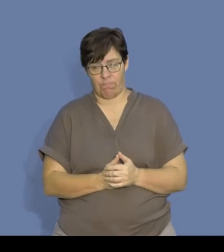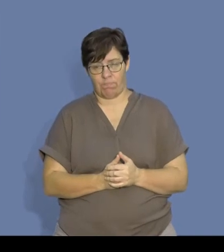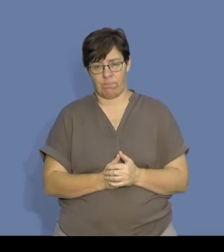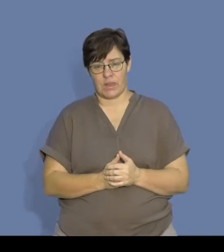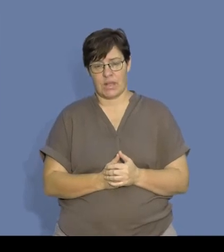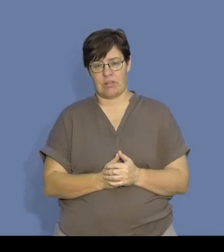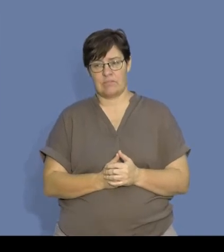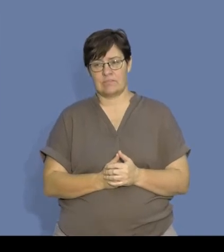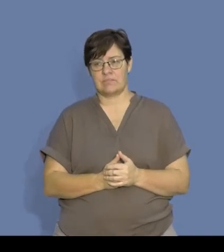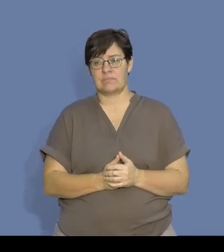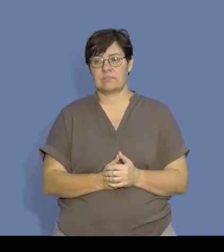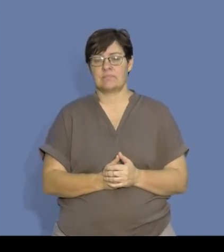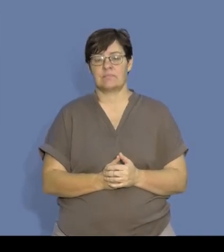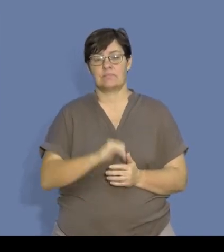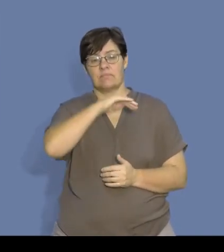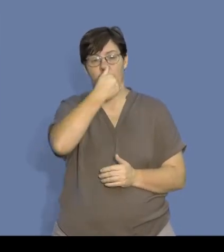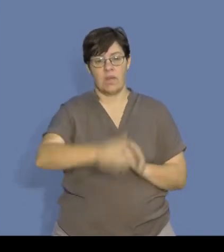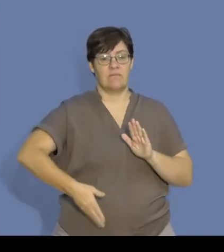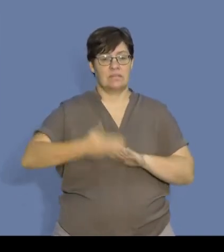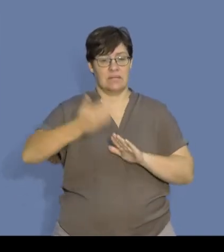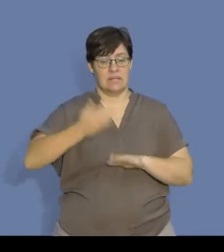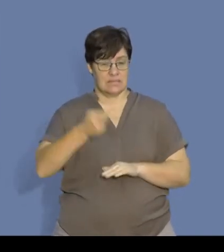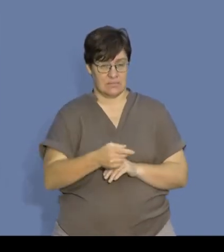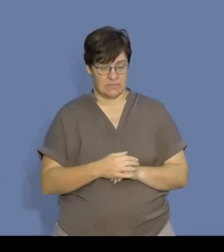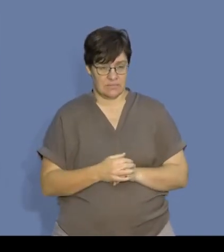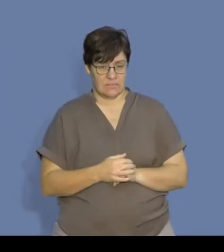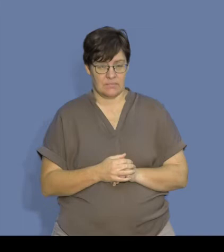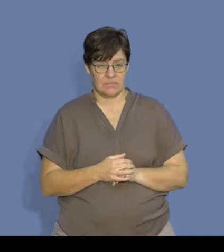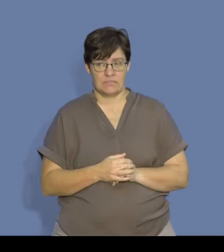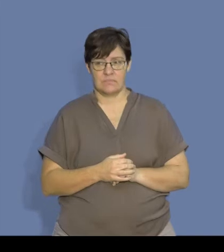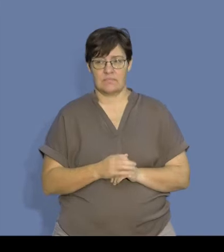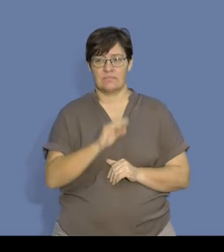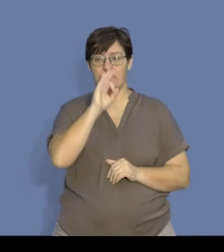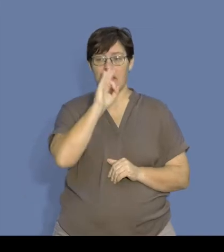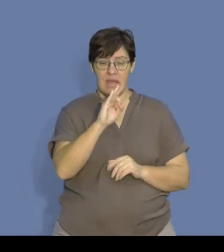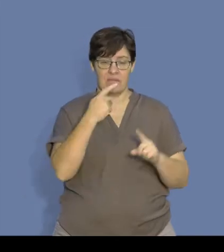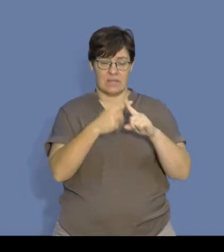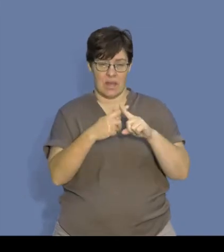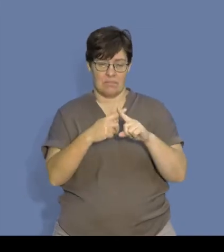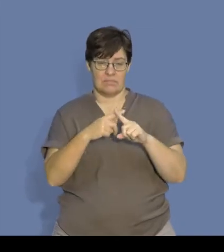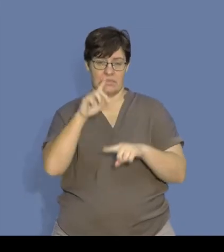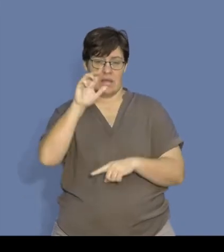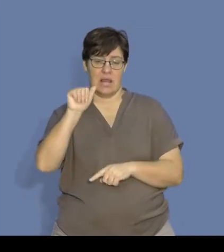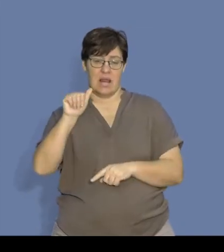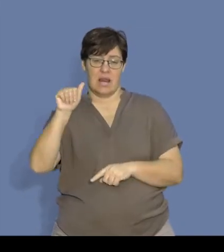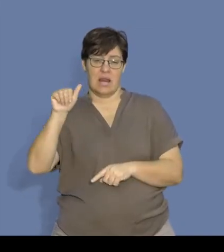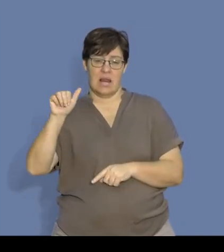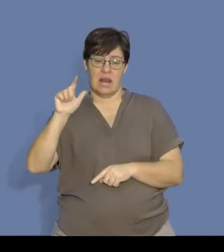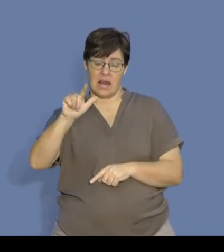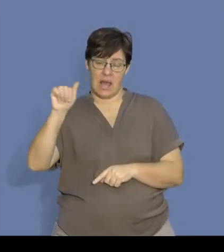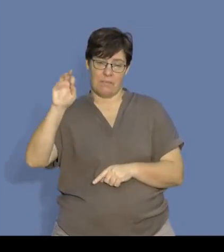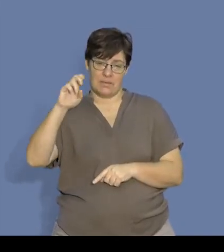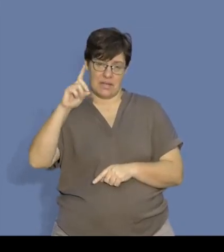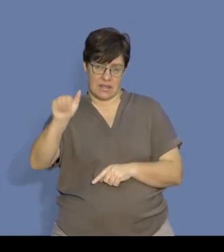Wave speed is f times lambda. Okay, here we go. That's our